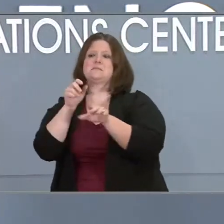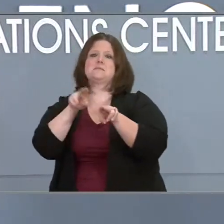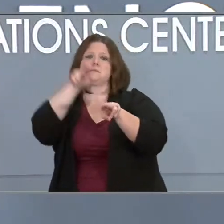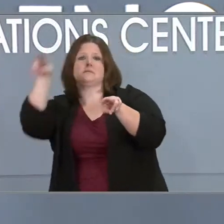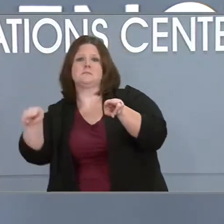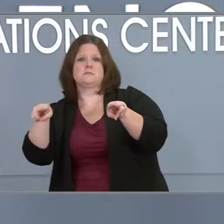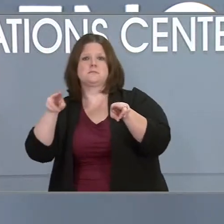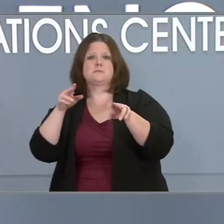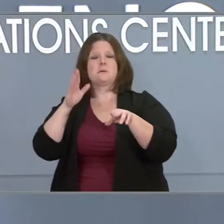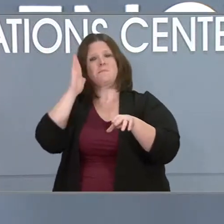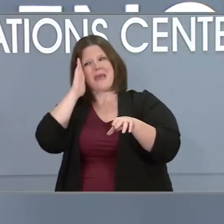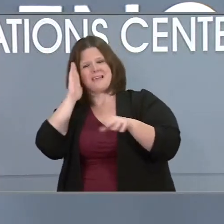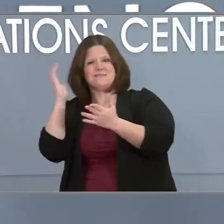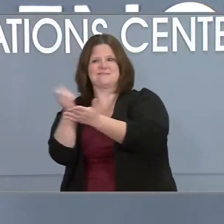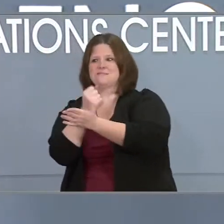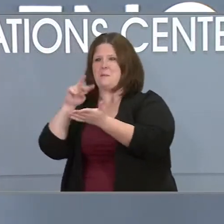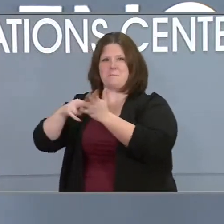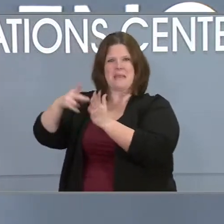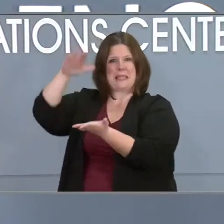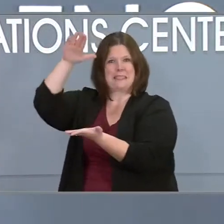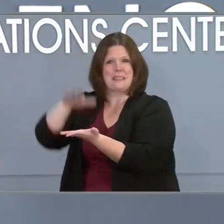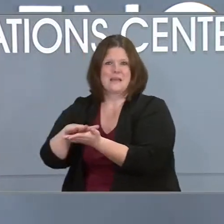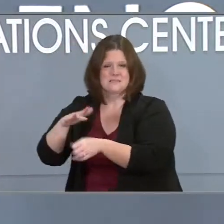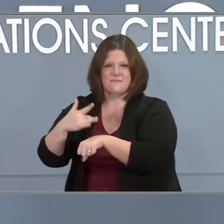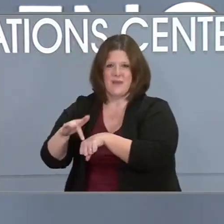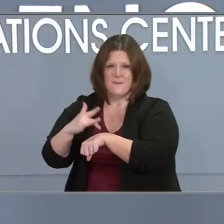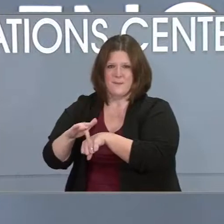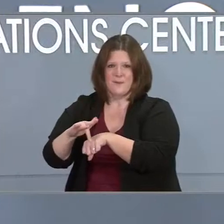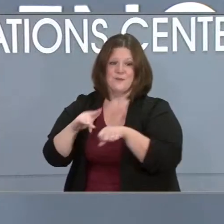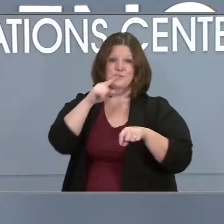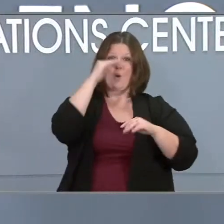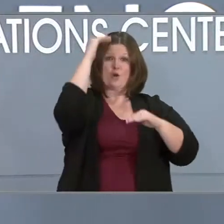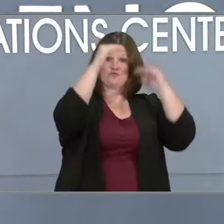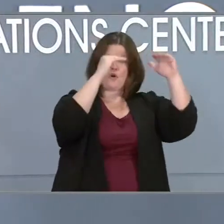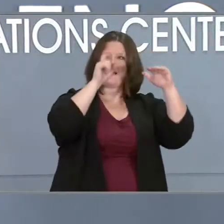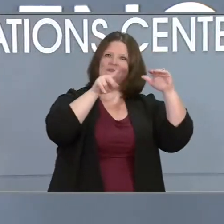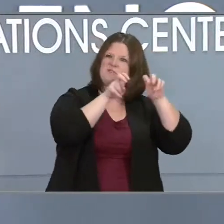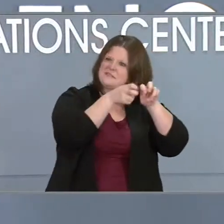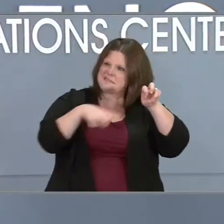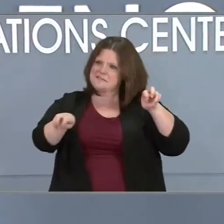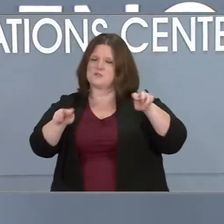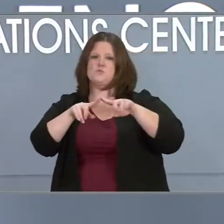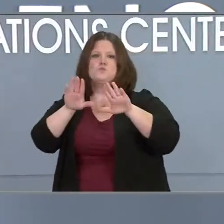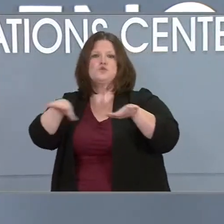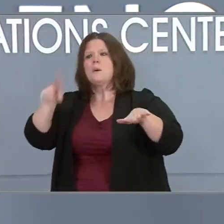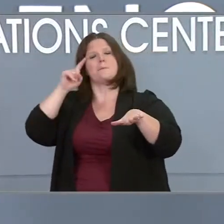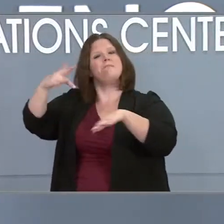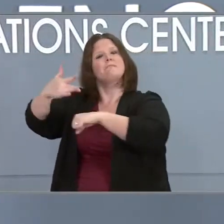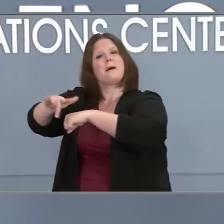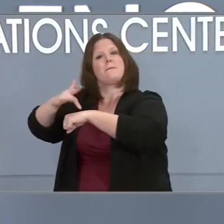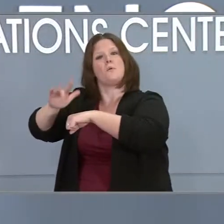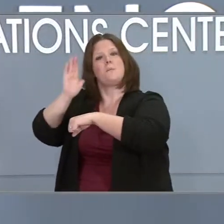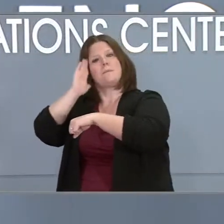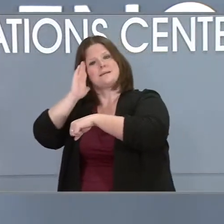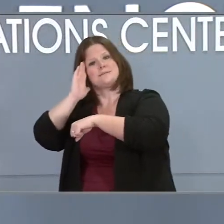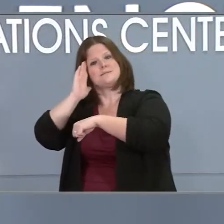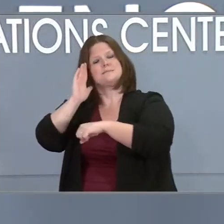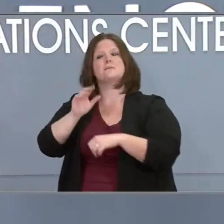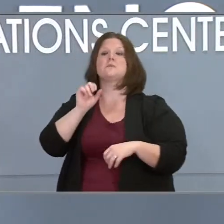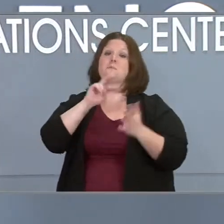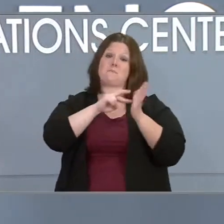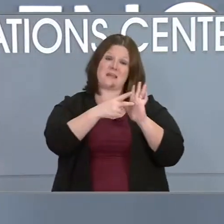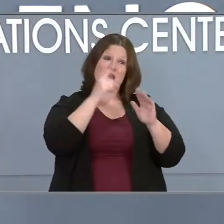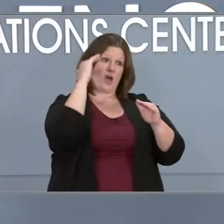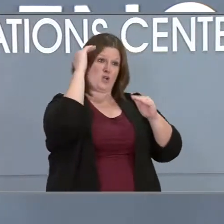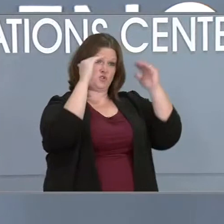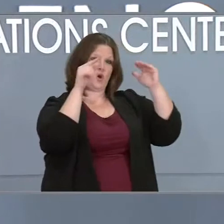message today to say we have to work together on this. Adults getting vaccinated directly helps our children who cannot get vaccinated